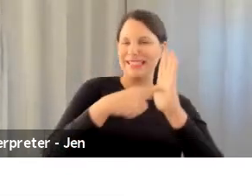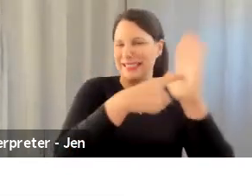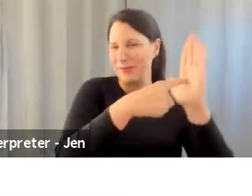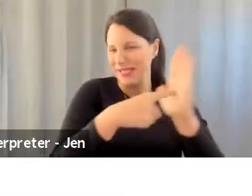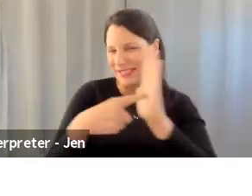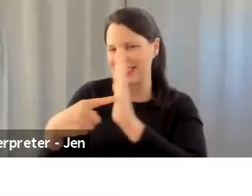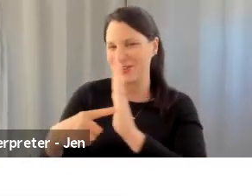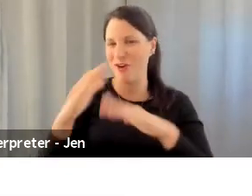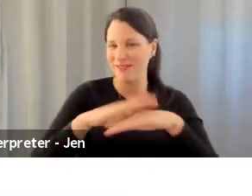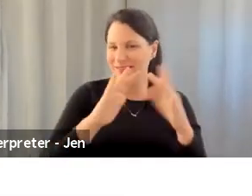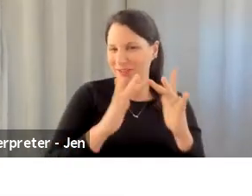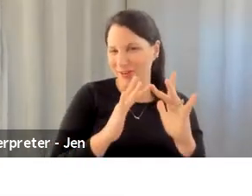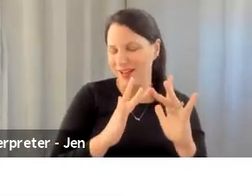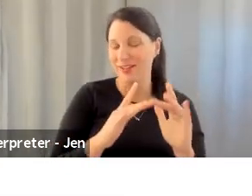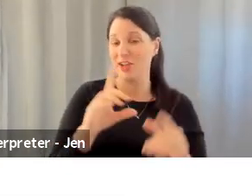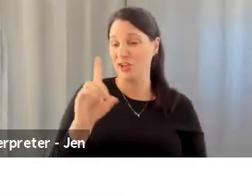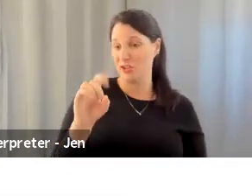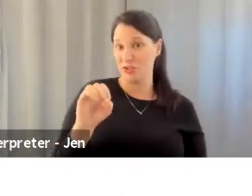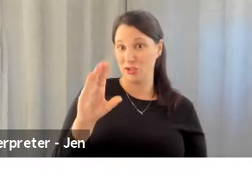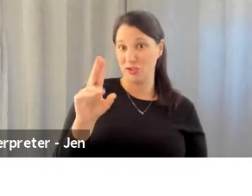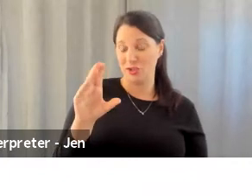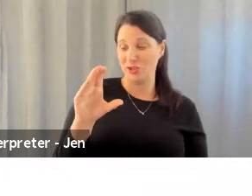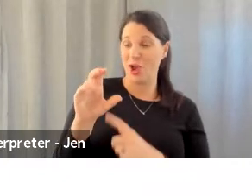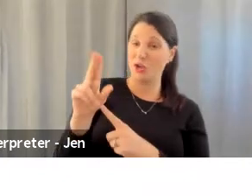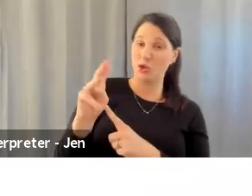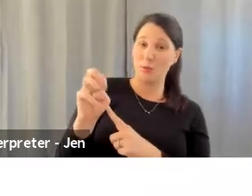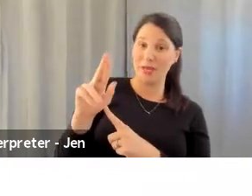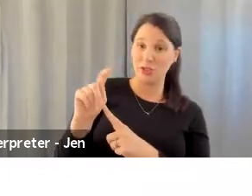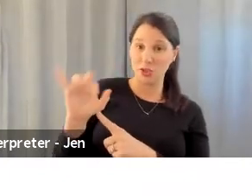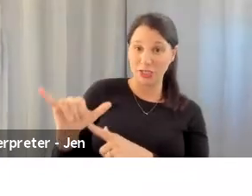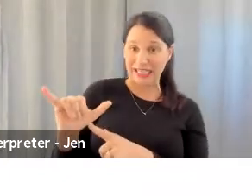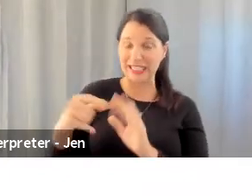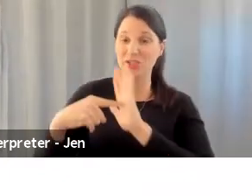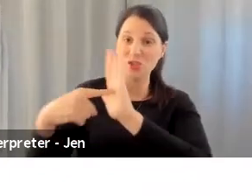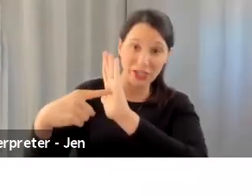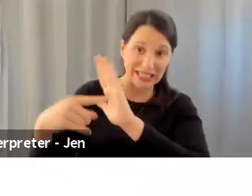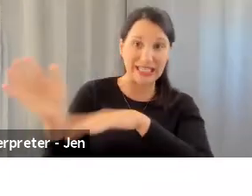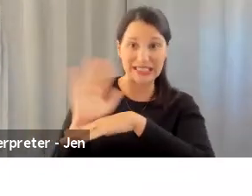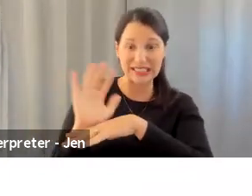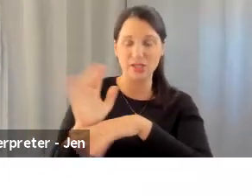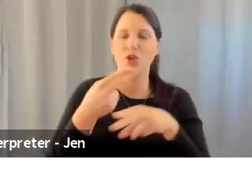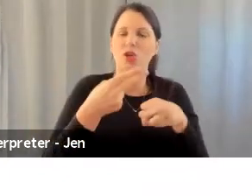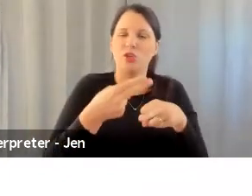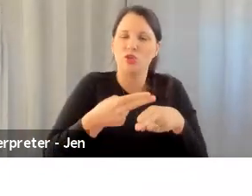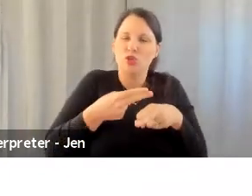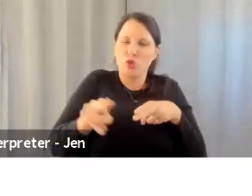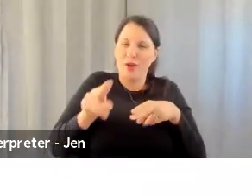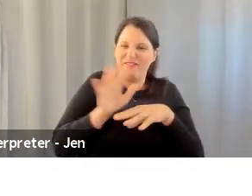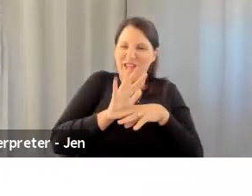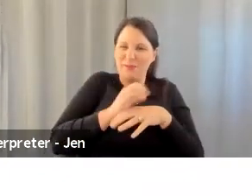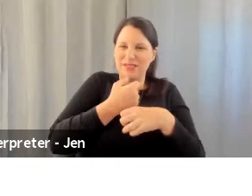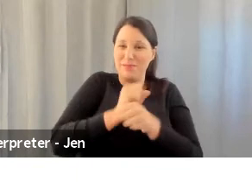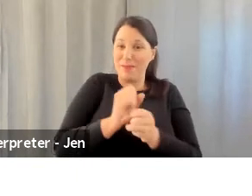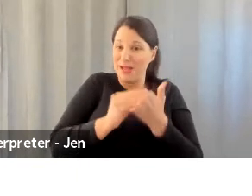documentary screenings, short films created by some of our students from one of the courses here. And then Joy Harjo